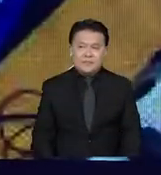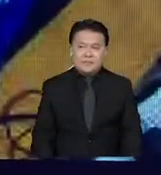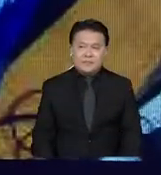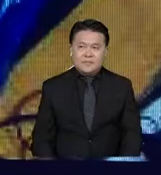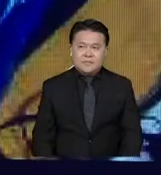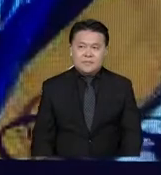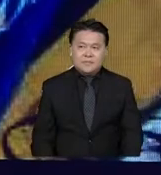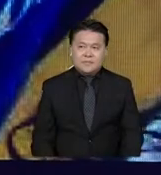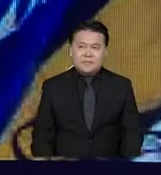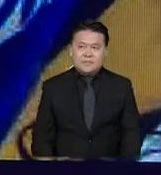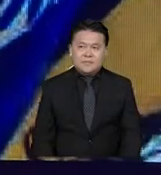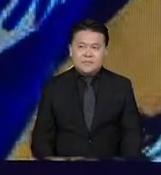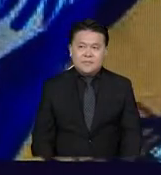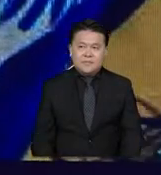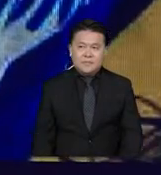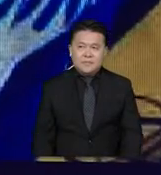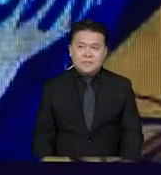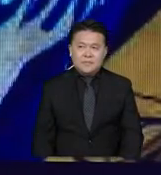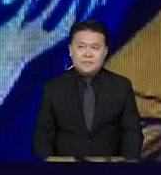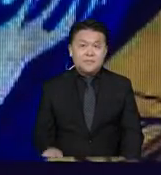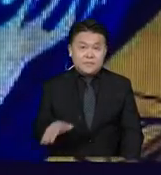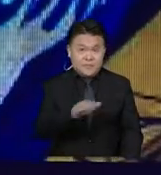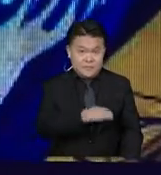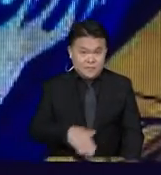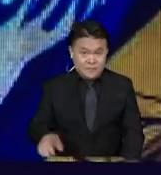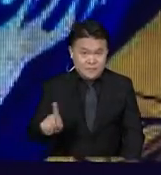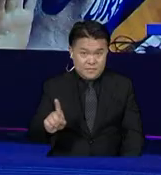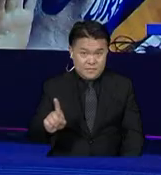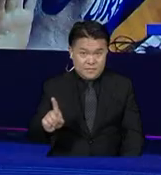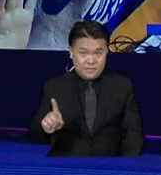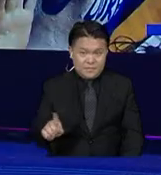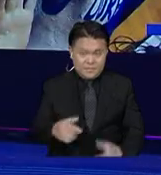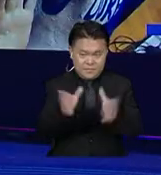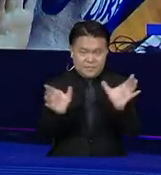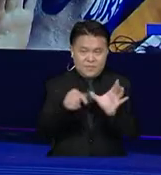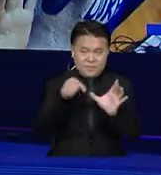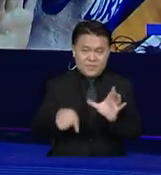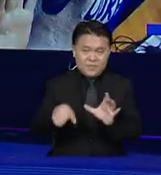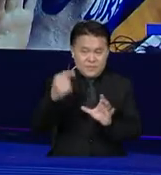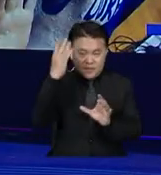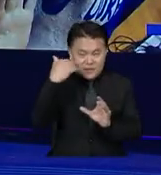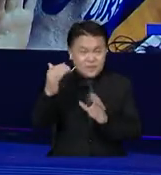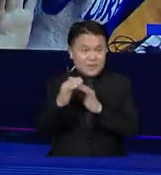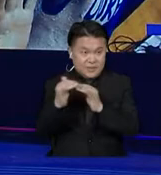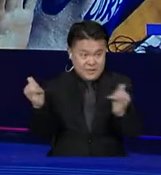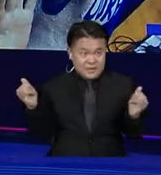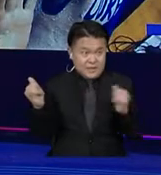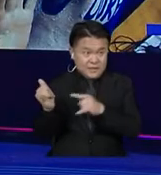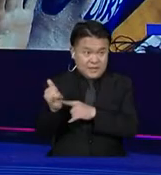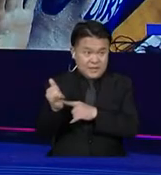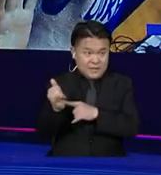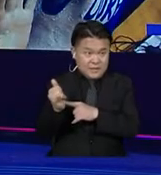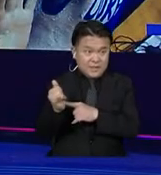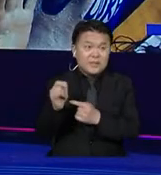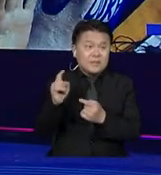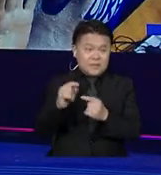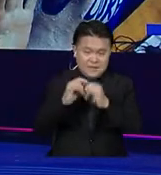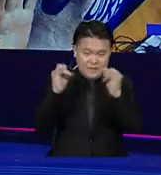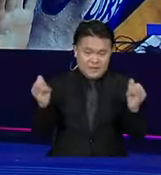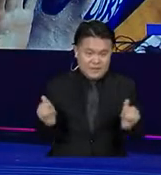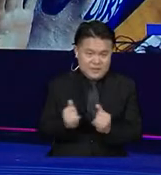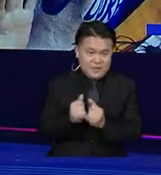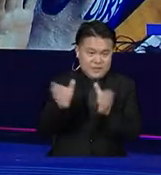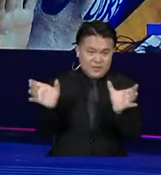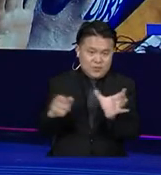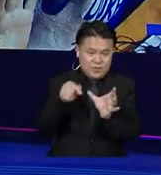We have evolved a completely new type of social category known as the in-group